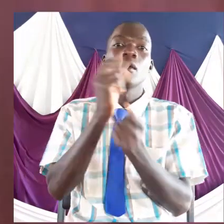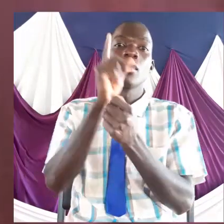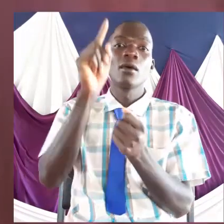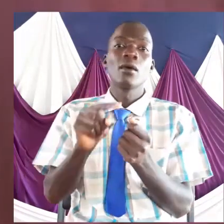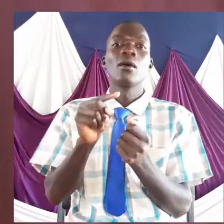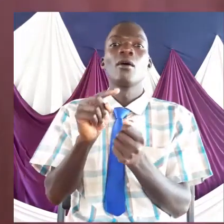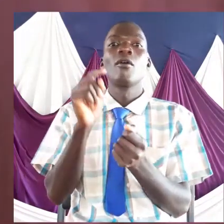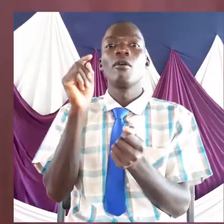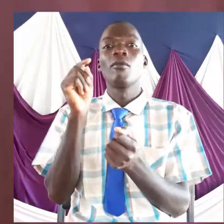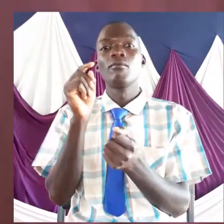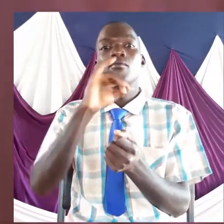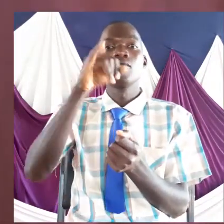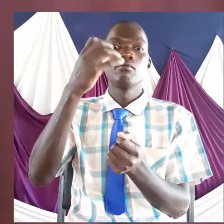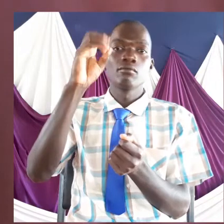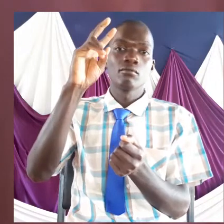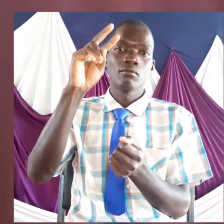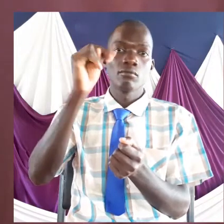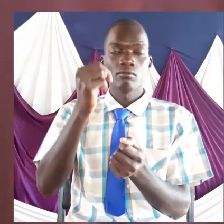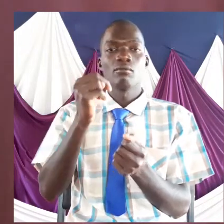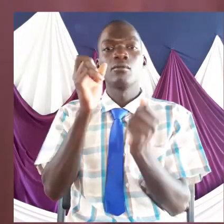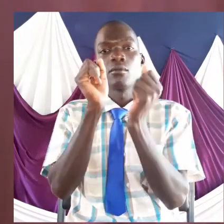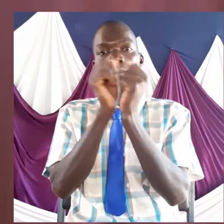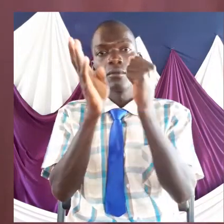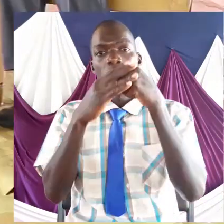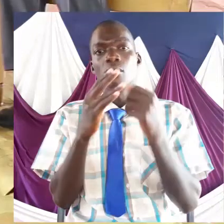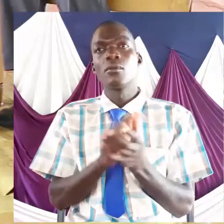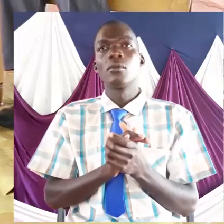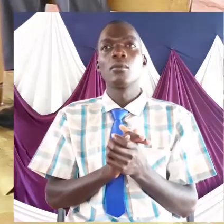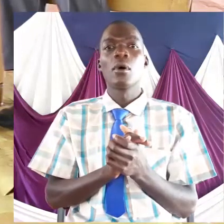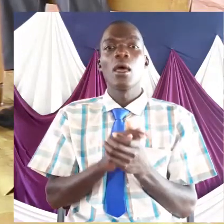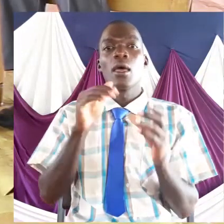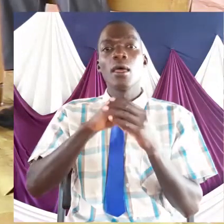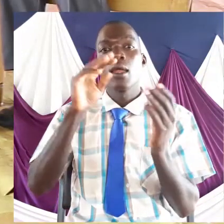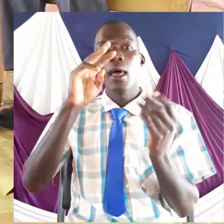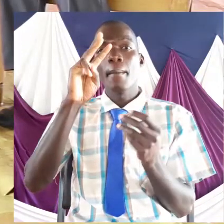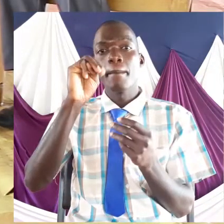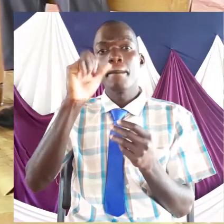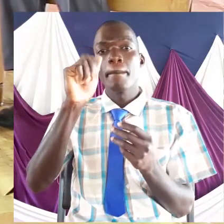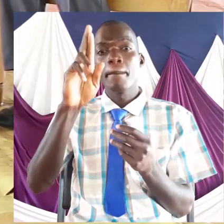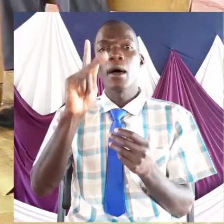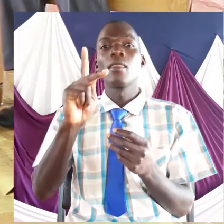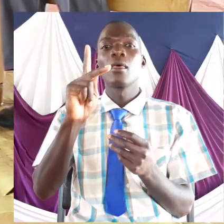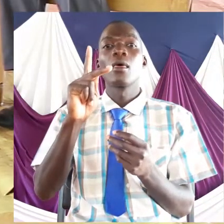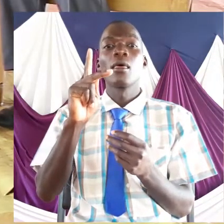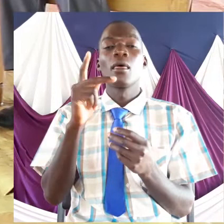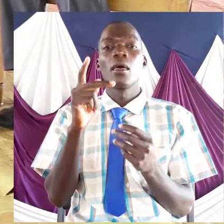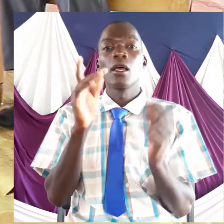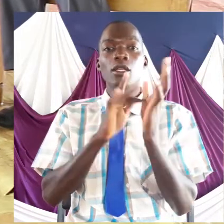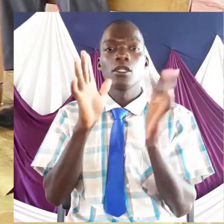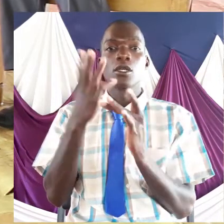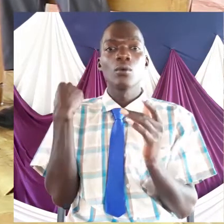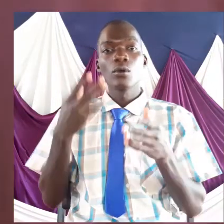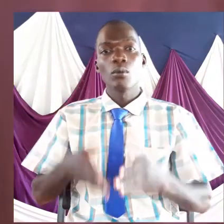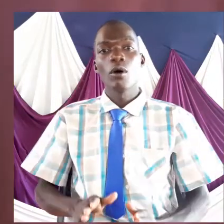40, mm-hmm. John 19, verse 36. Mm-hmm. In Matthew, Jesus points out, as